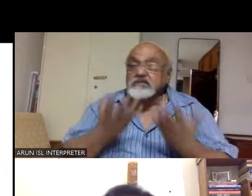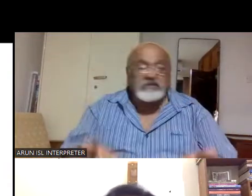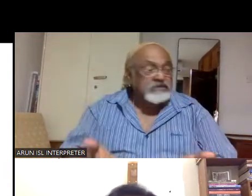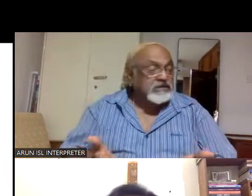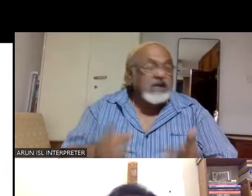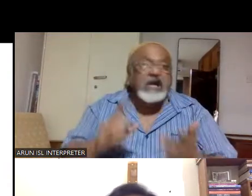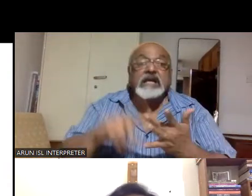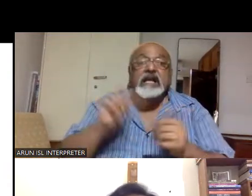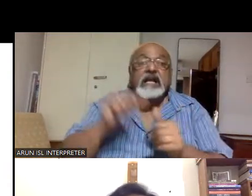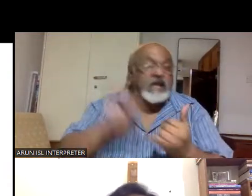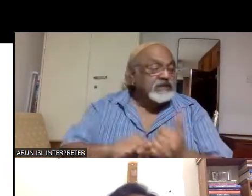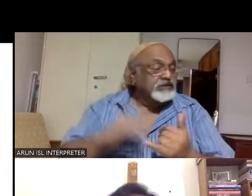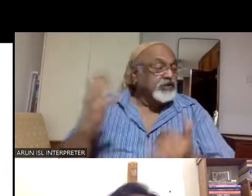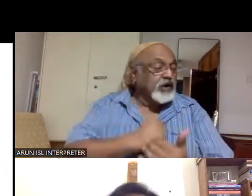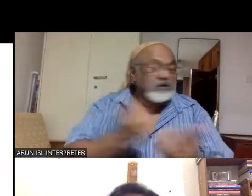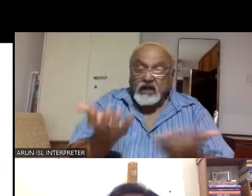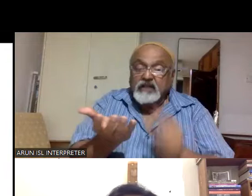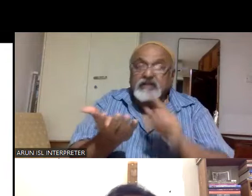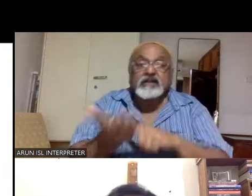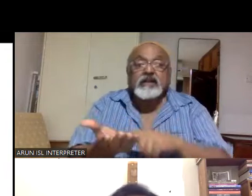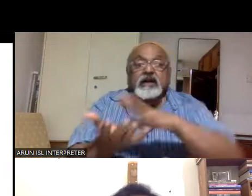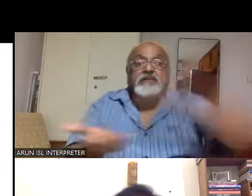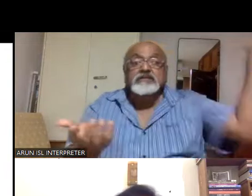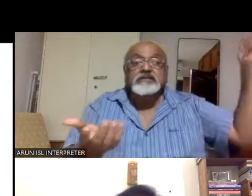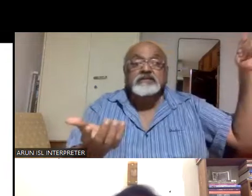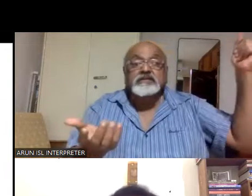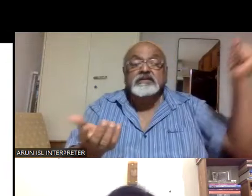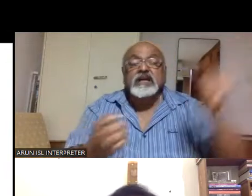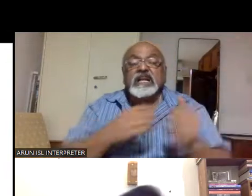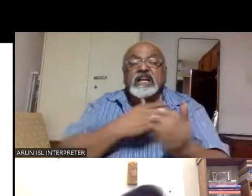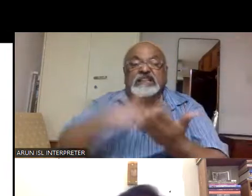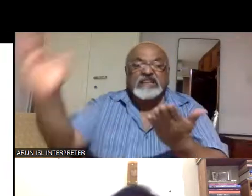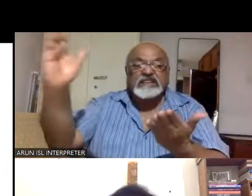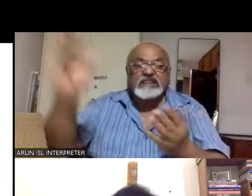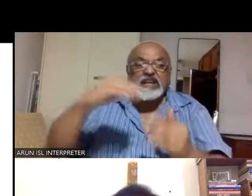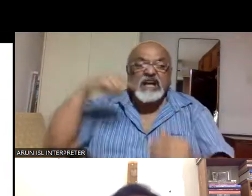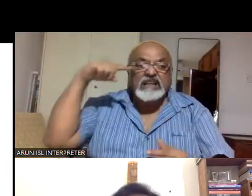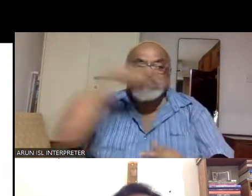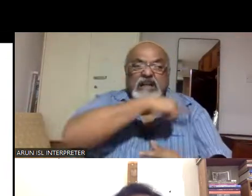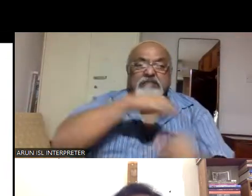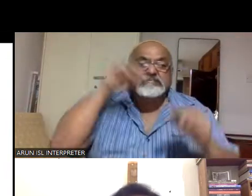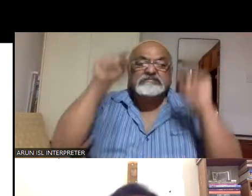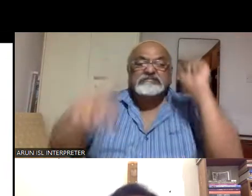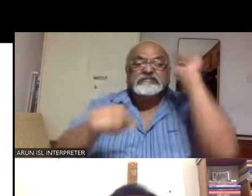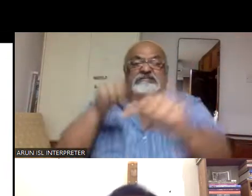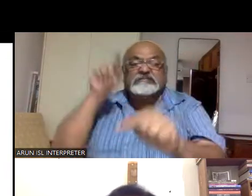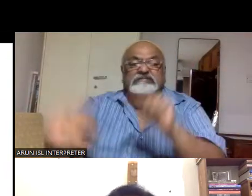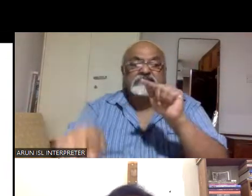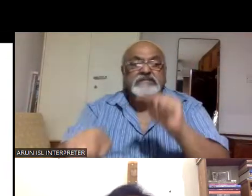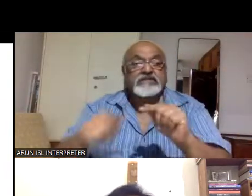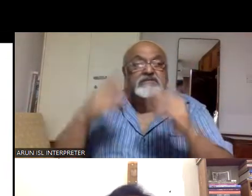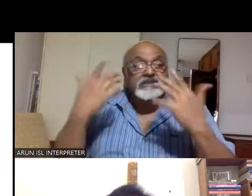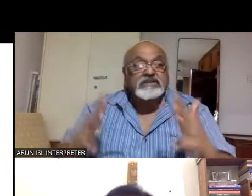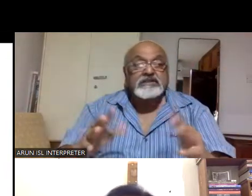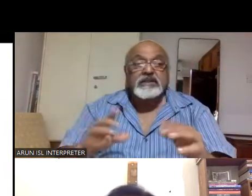Civil Services was taken away from me. Rejection, humiliation, again and again and again. And then I joined the